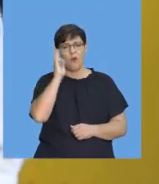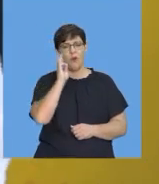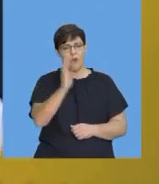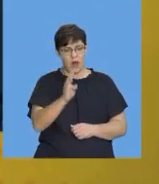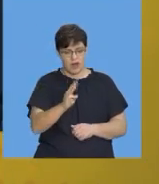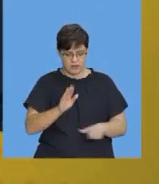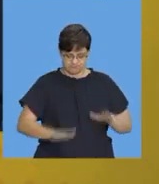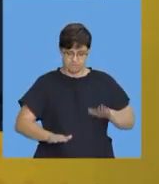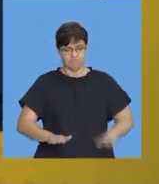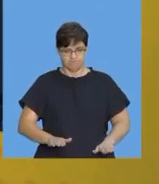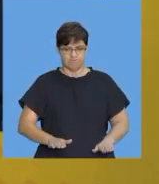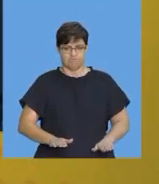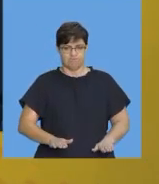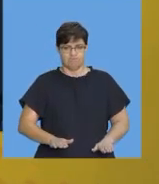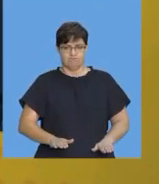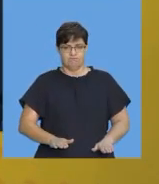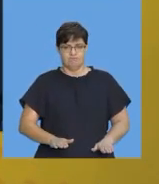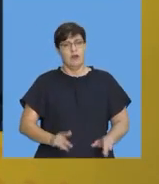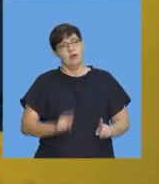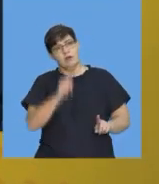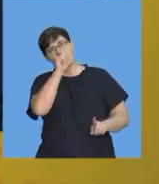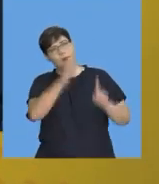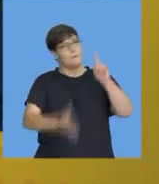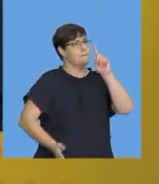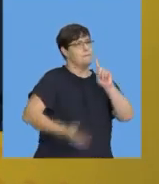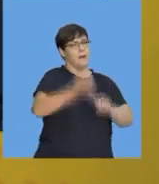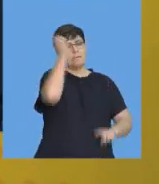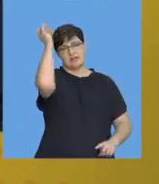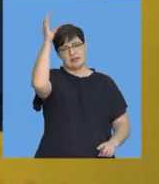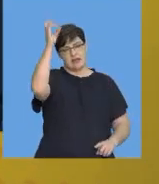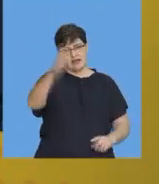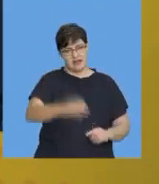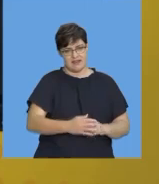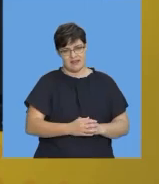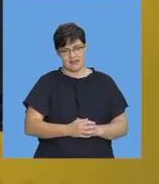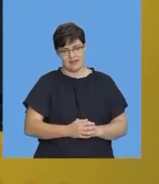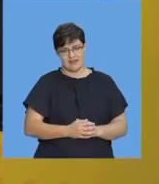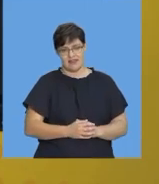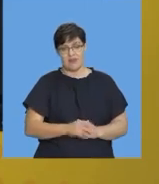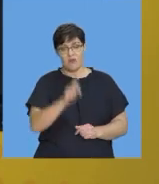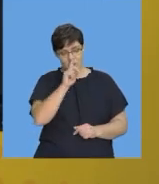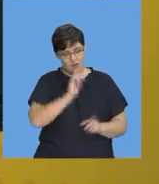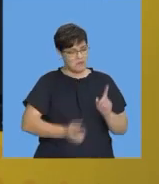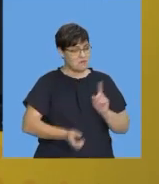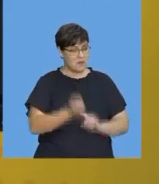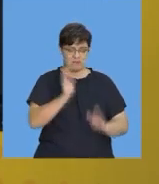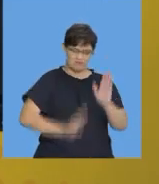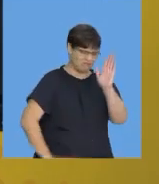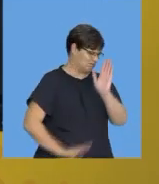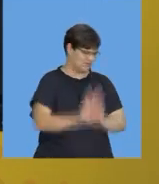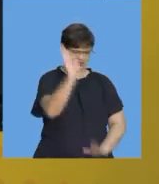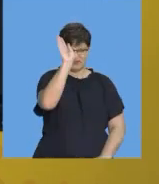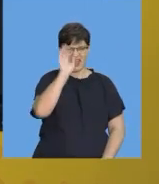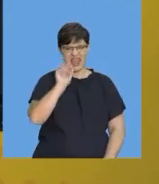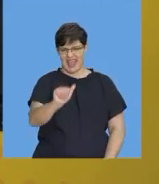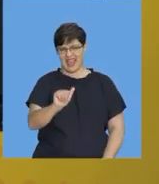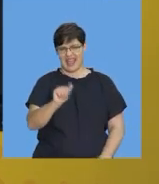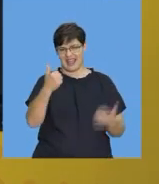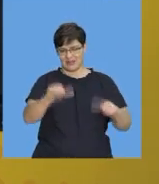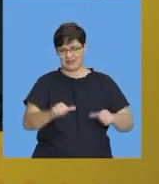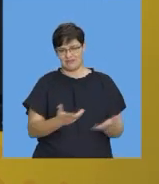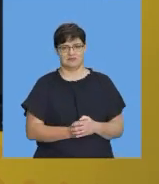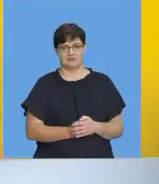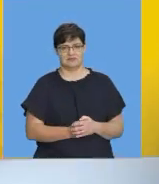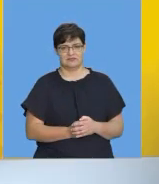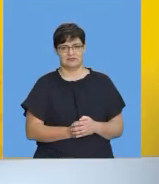feet on the ground and you're going to reach for the stars. And you're definitely going to get an A in your accounting paper. Ludi,